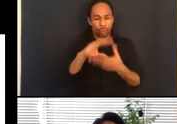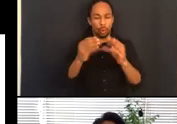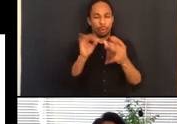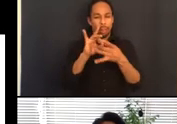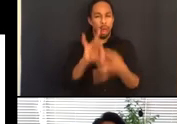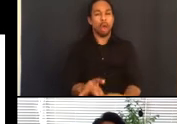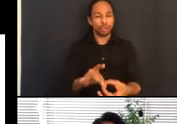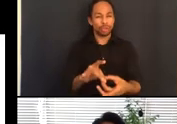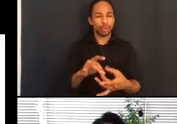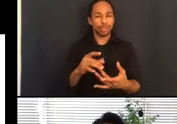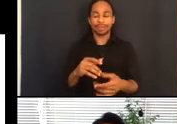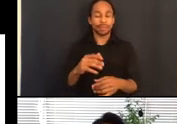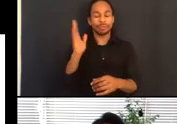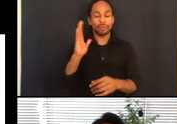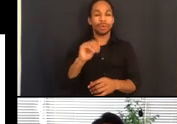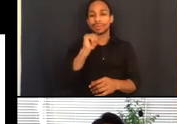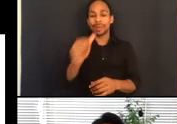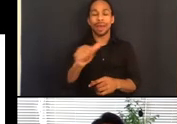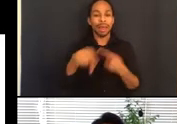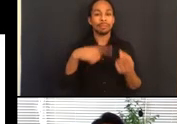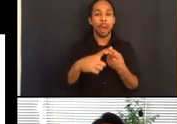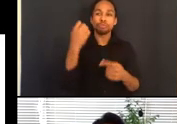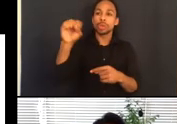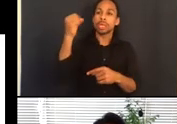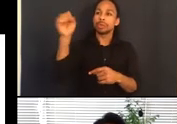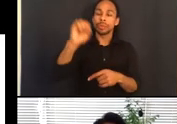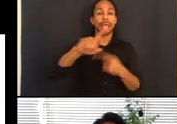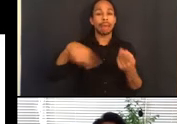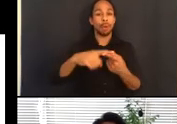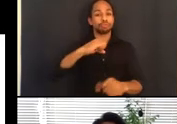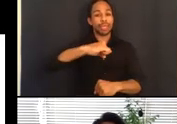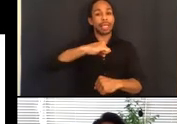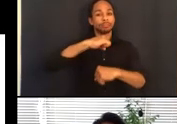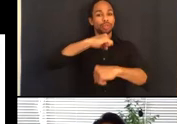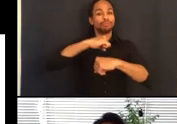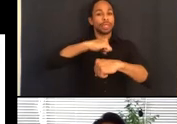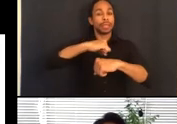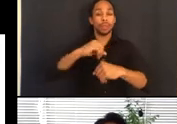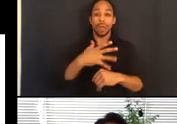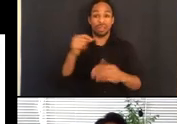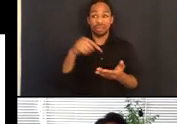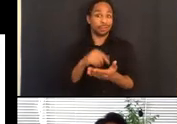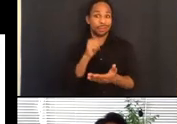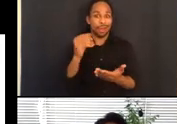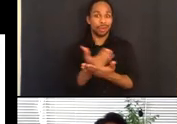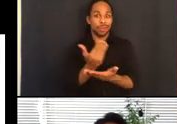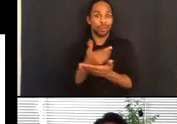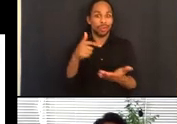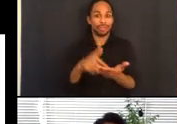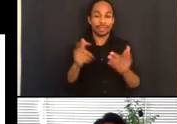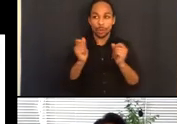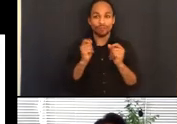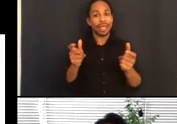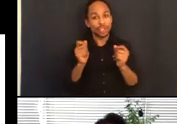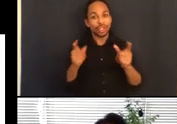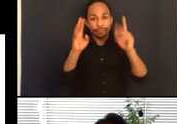wasn't about being a protester, it was being a protector. And as we're looking at this, it's nothing new. What we're practicing is innovations,